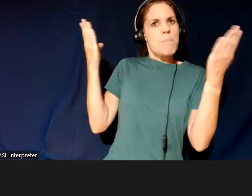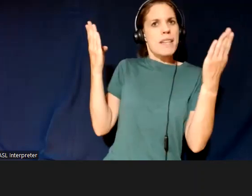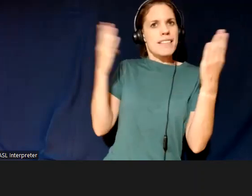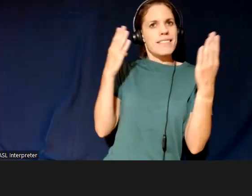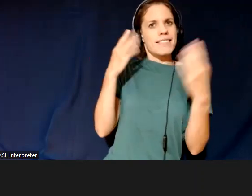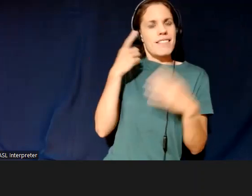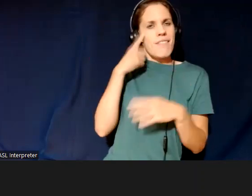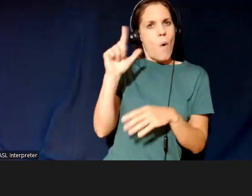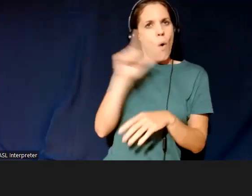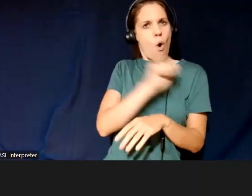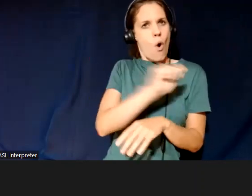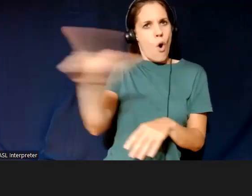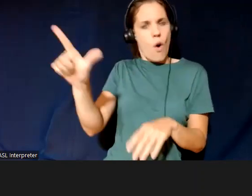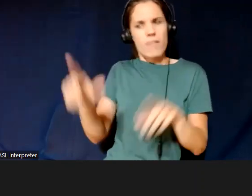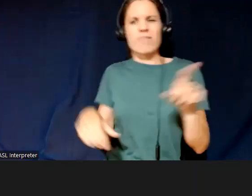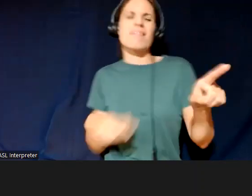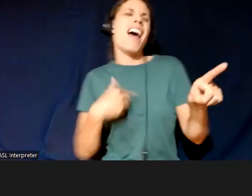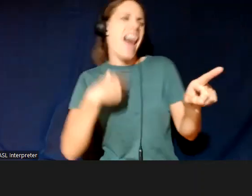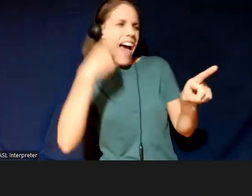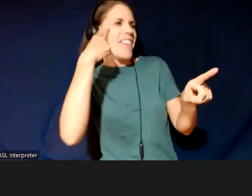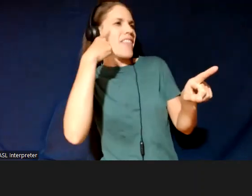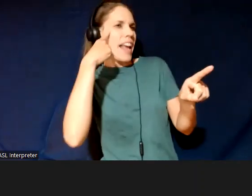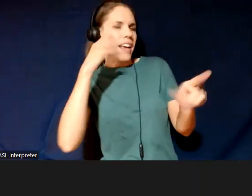appreciated. Mm-hmm. So,